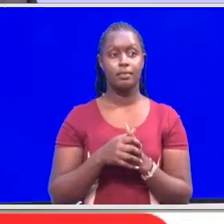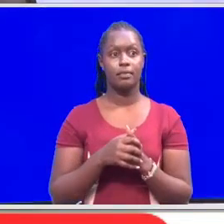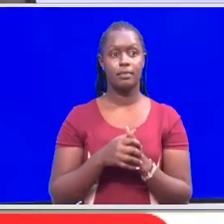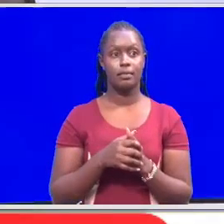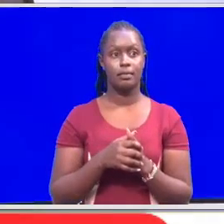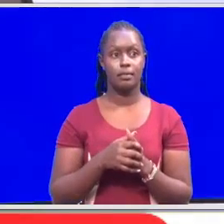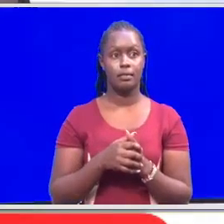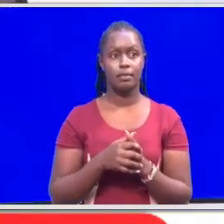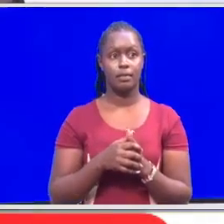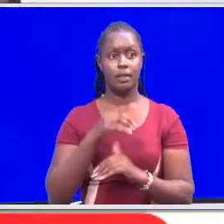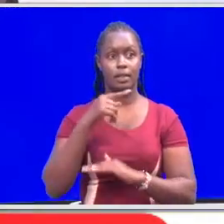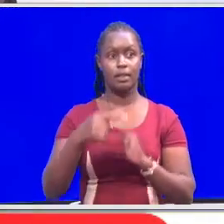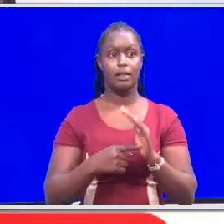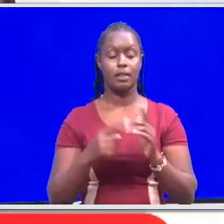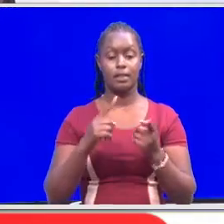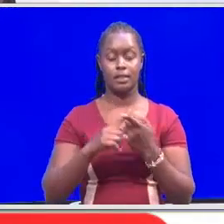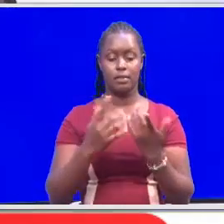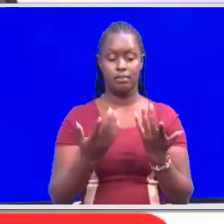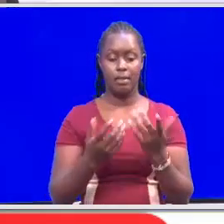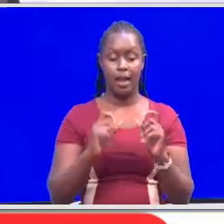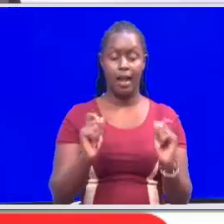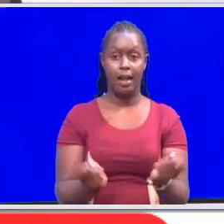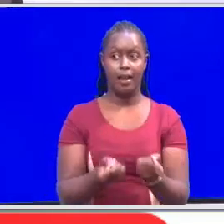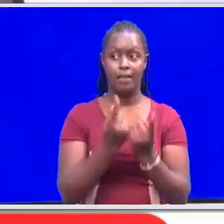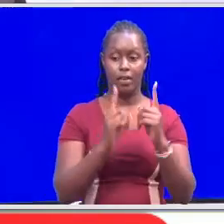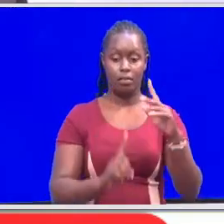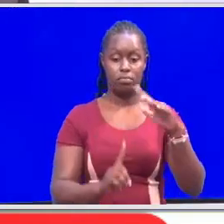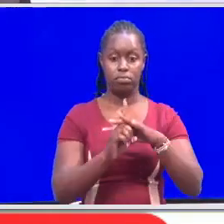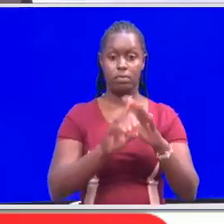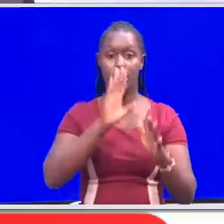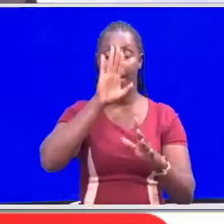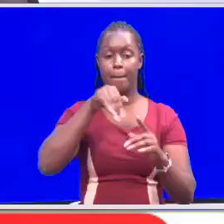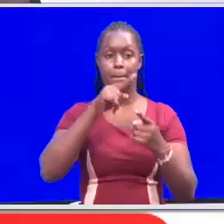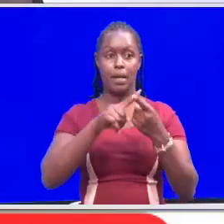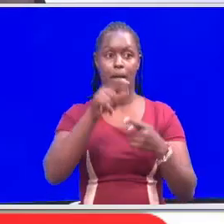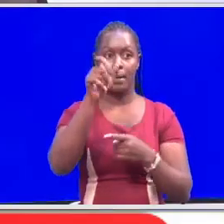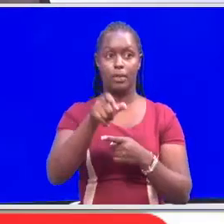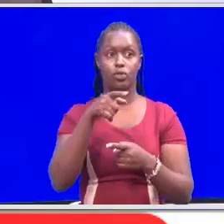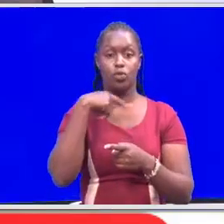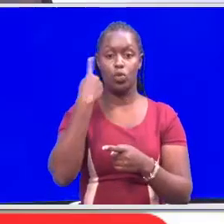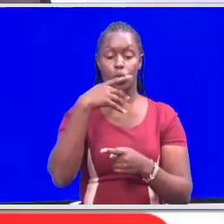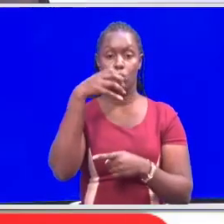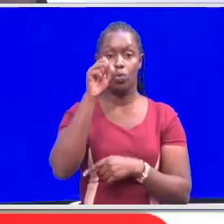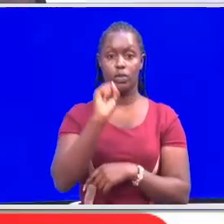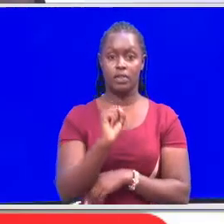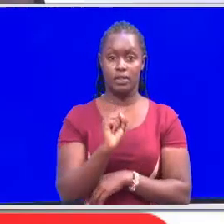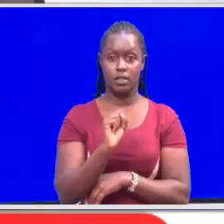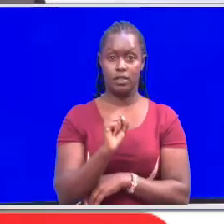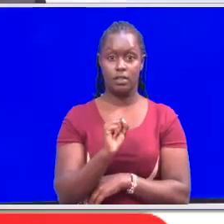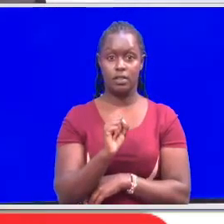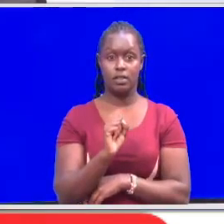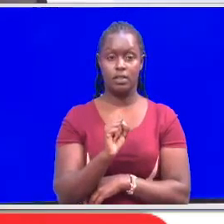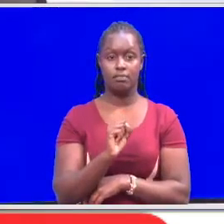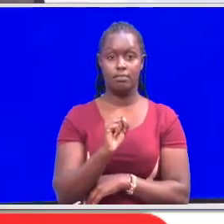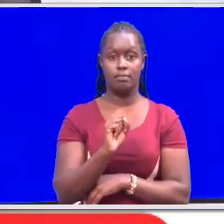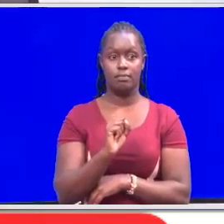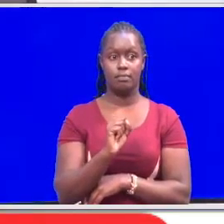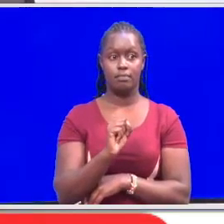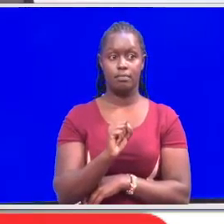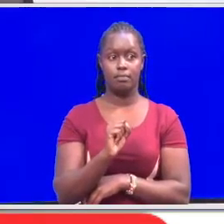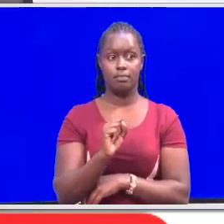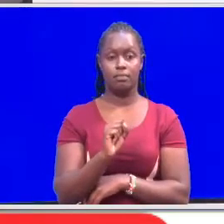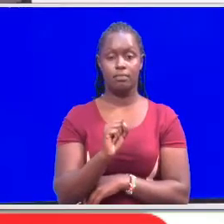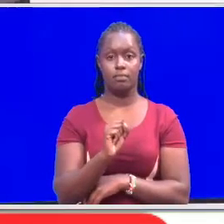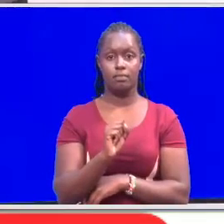an error occasioned by the fellow who was filling up the ID application